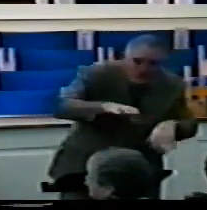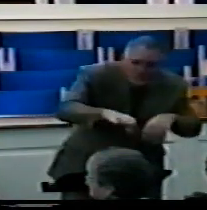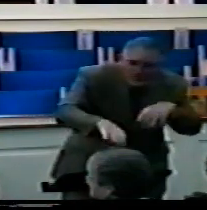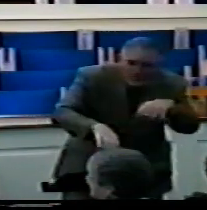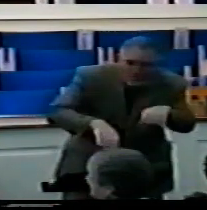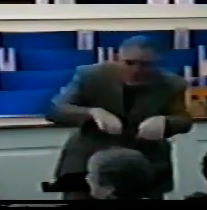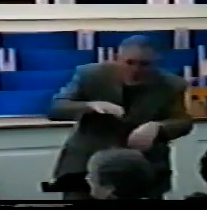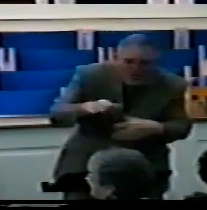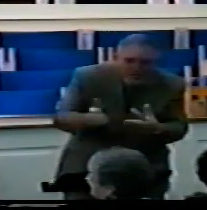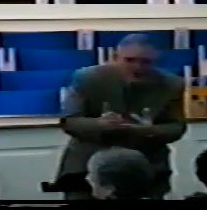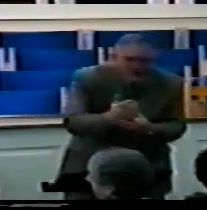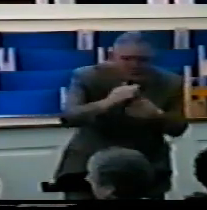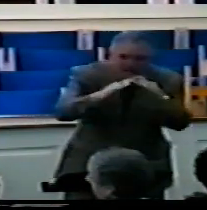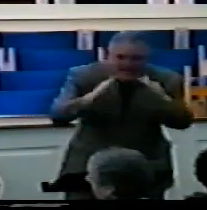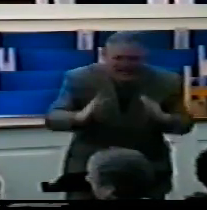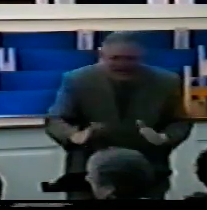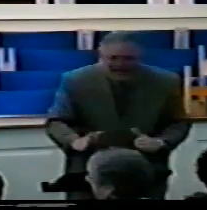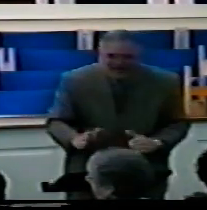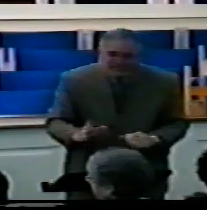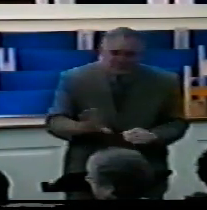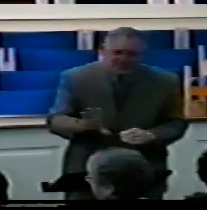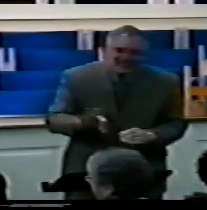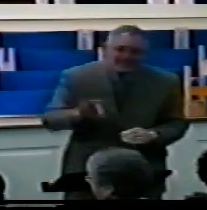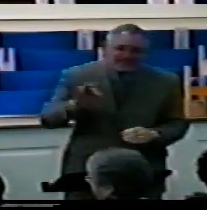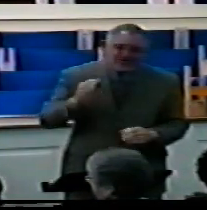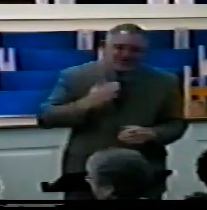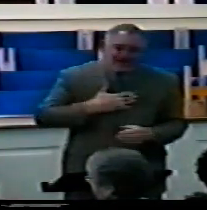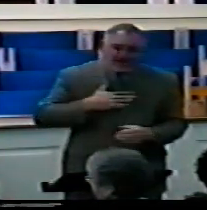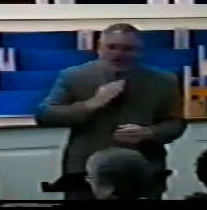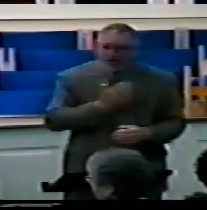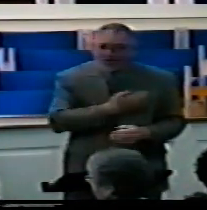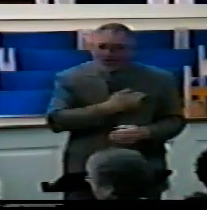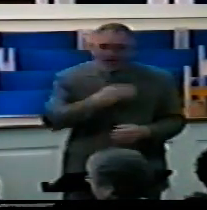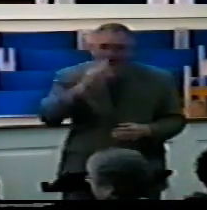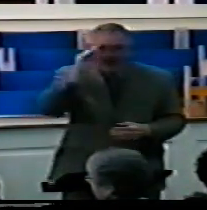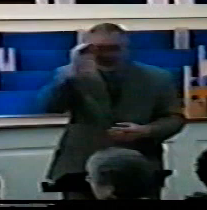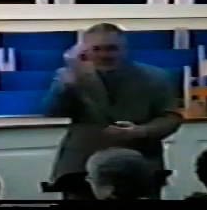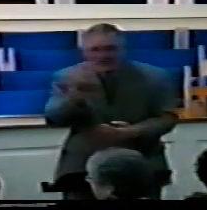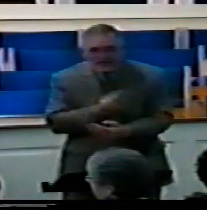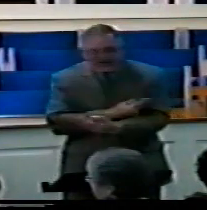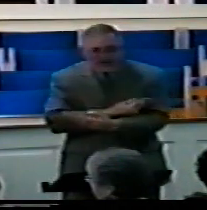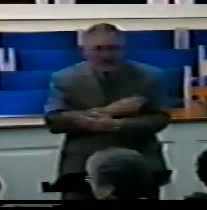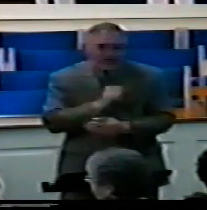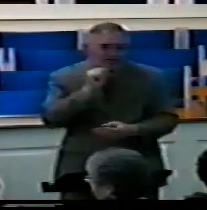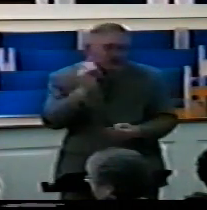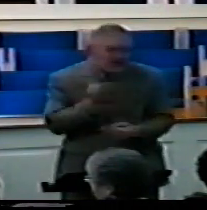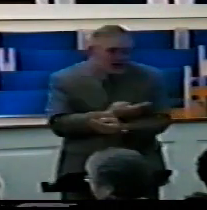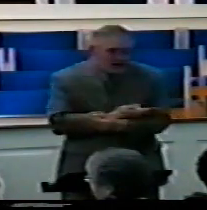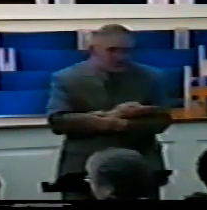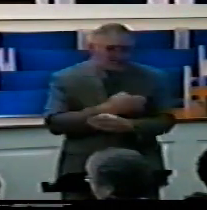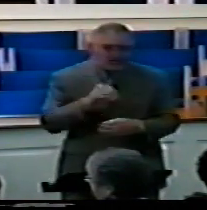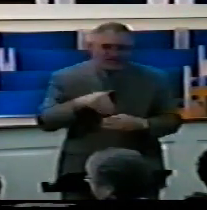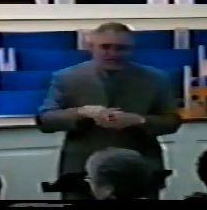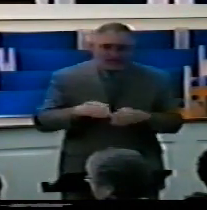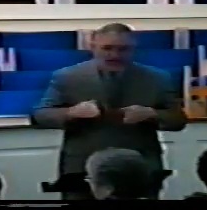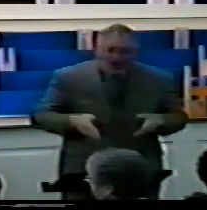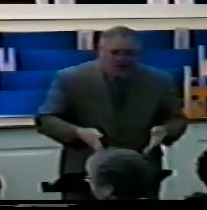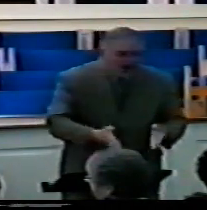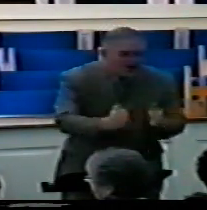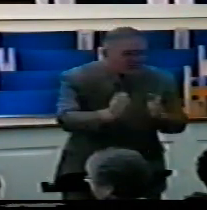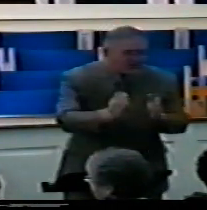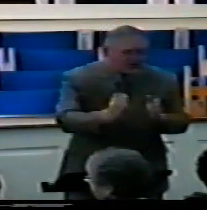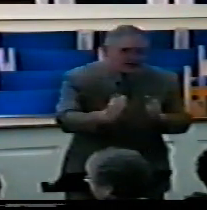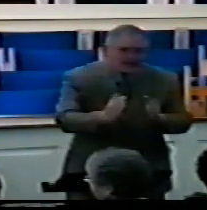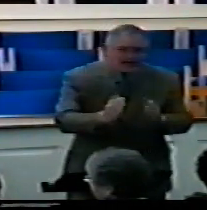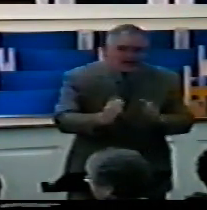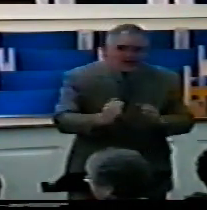daughter laying in the hallway. And we got between a wall and we laid there and watched as they shot our home to pieces. And we just got a tin